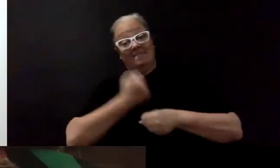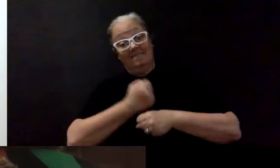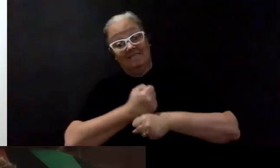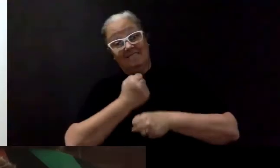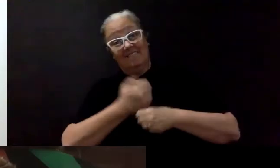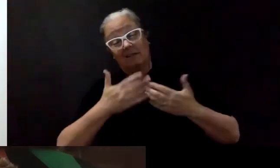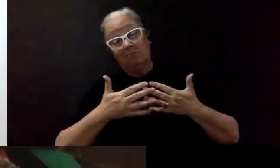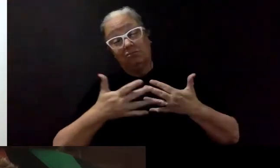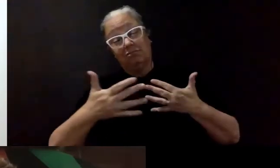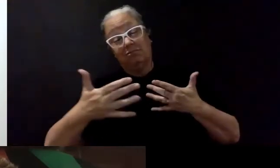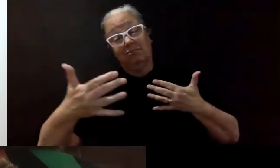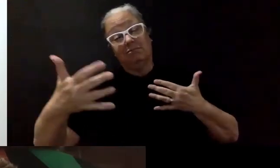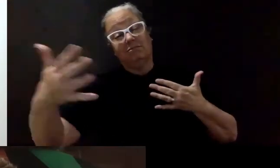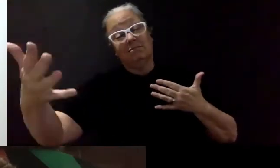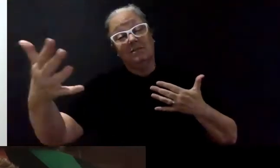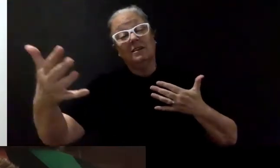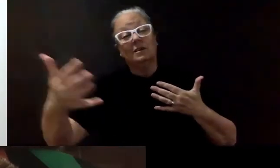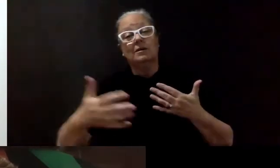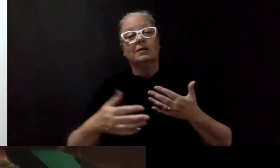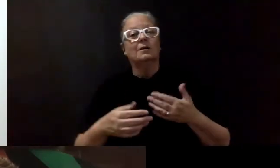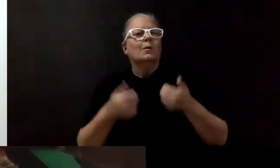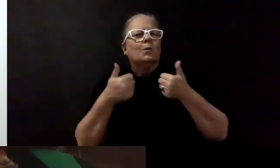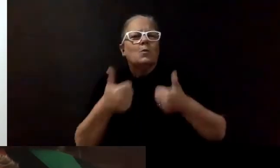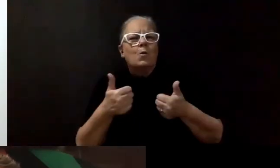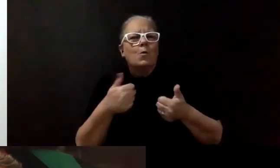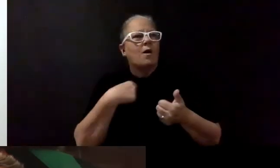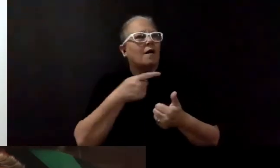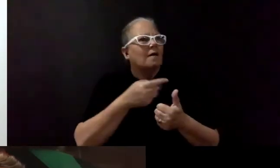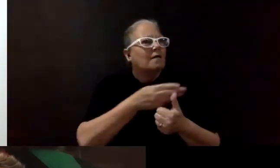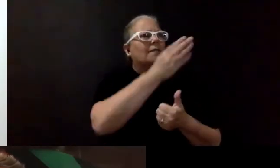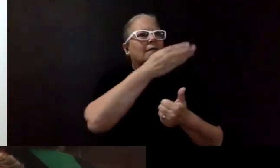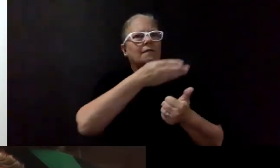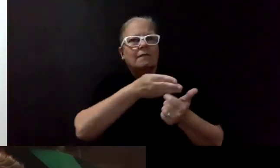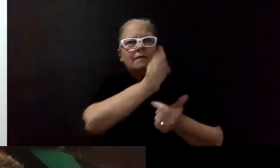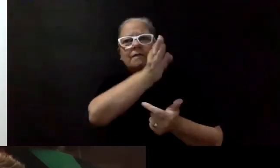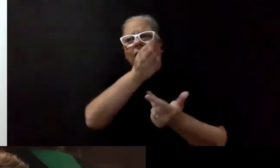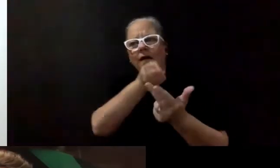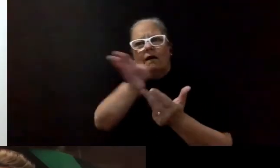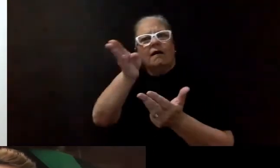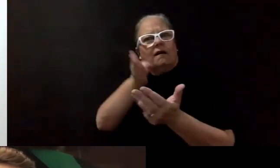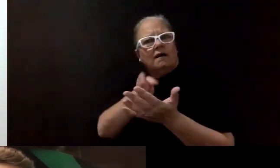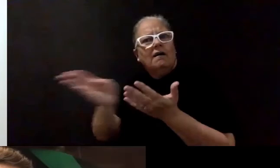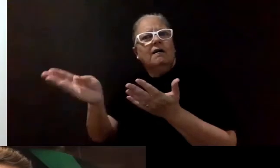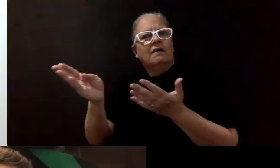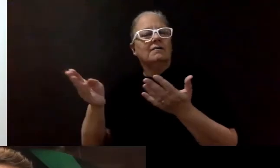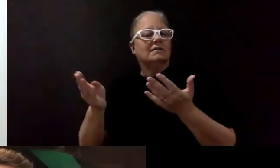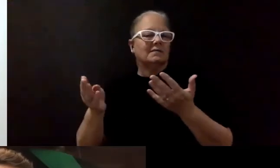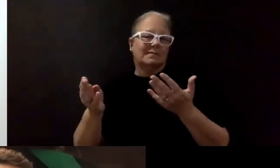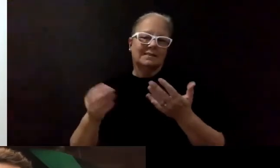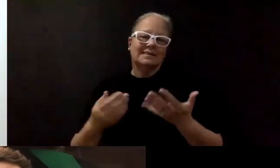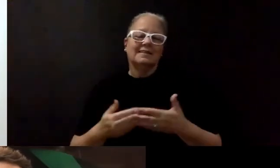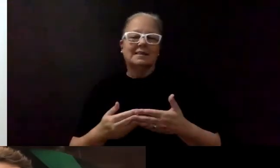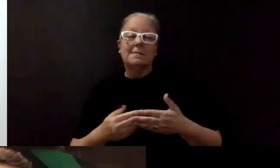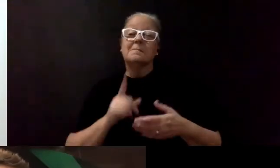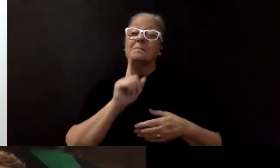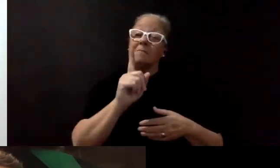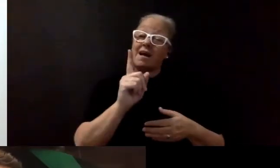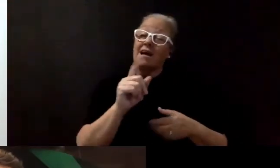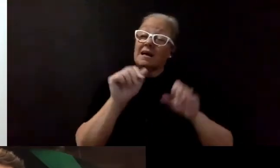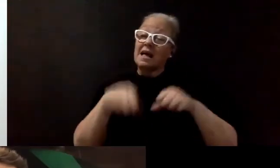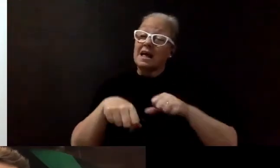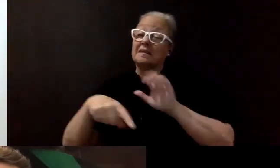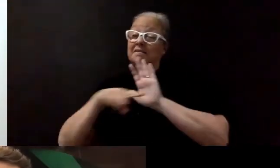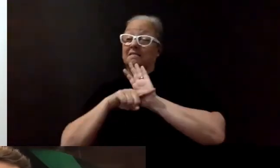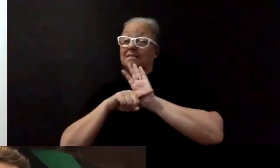lots of opportunity there and lots of cool ways that we can innovate the space. But I guess it is a negative because at the moment there's not too